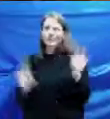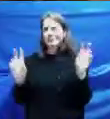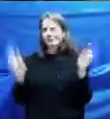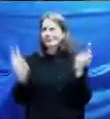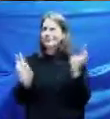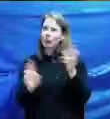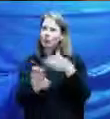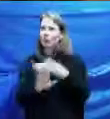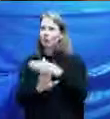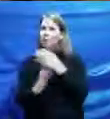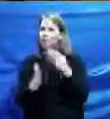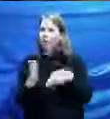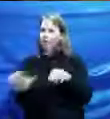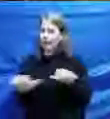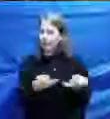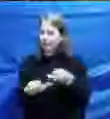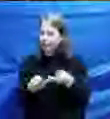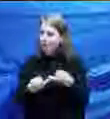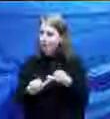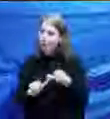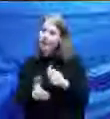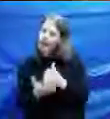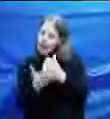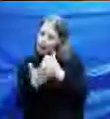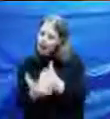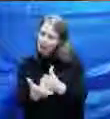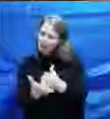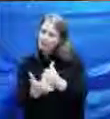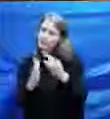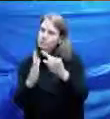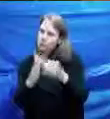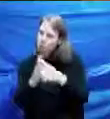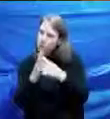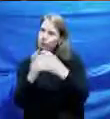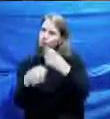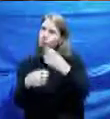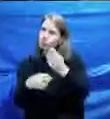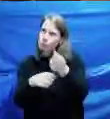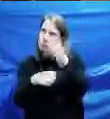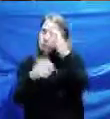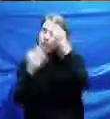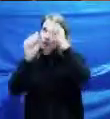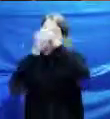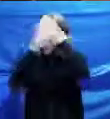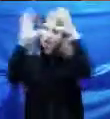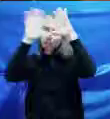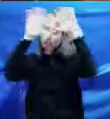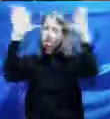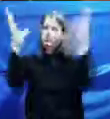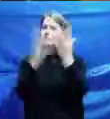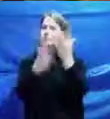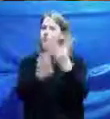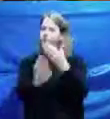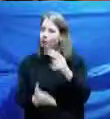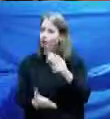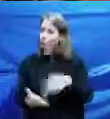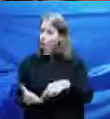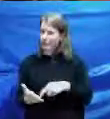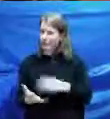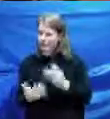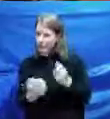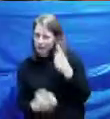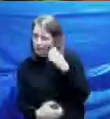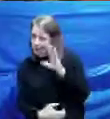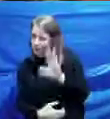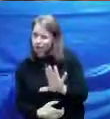are starting to make meaning of the stuff before they even access the text. I would love to hear both of you react to that idea in this new